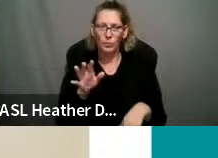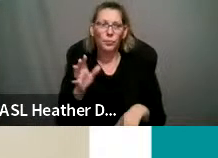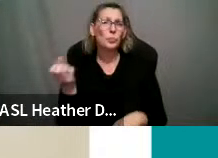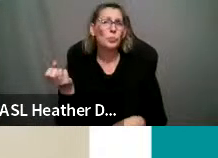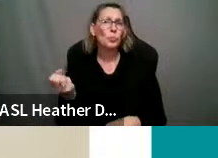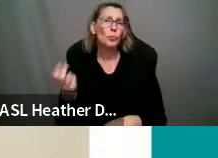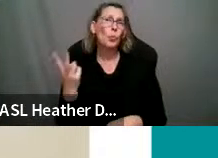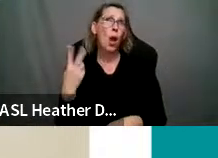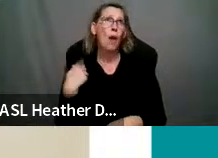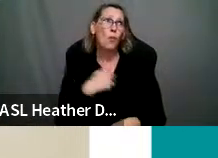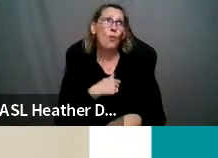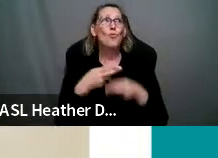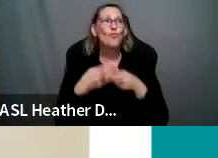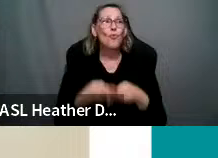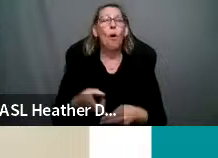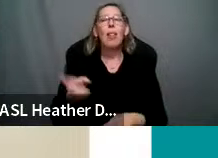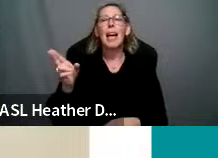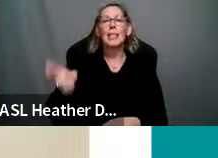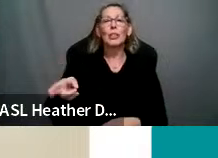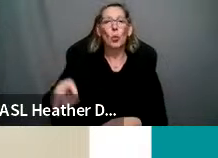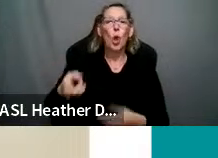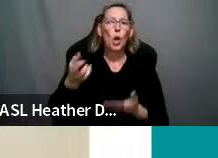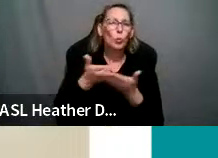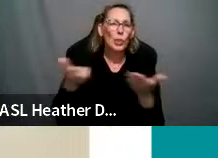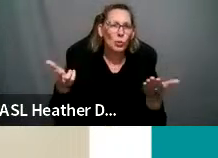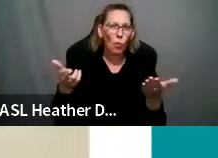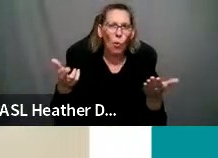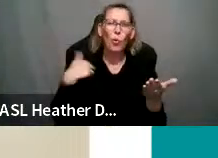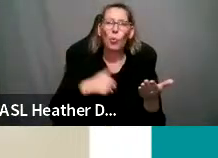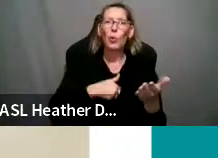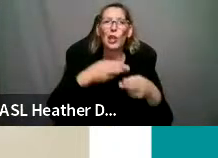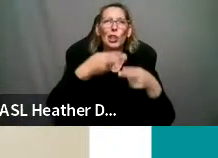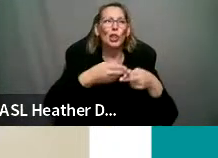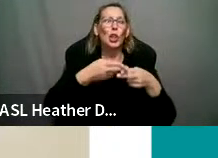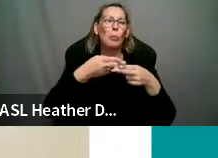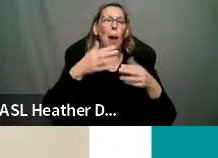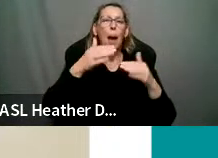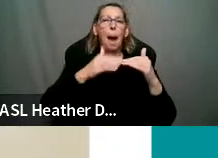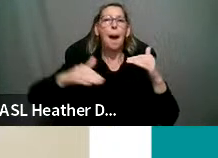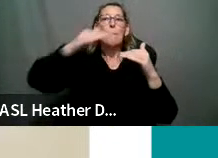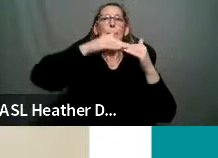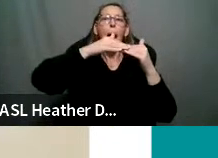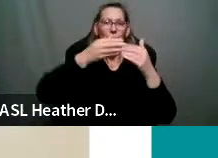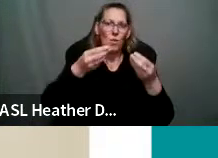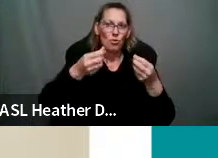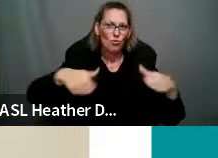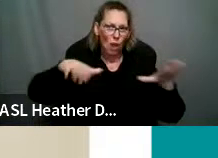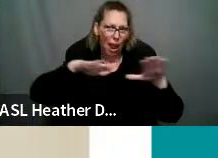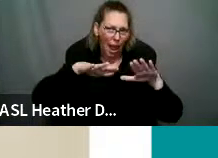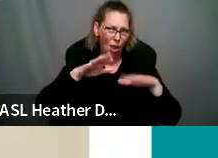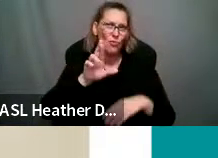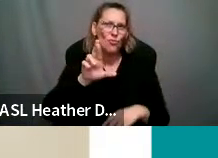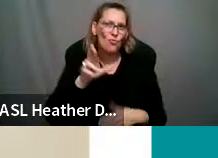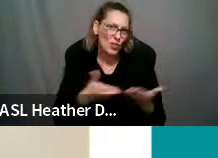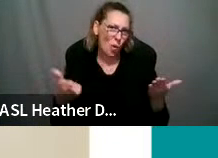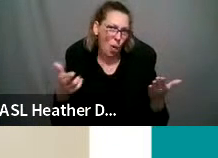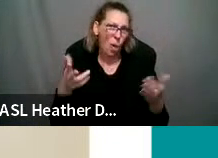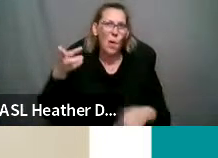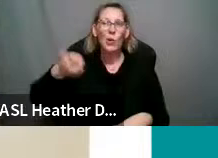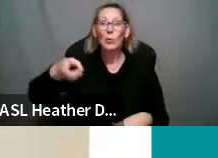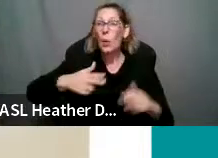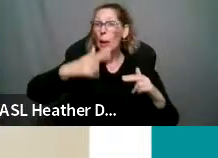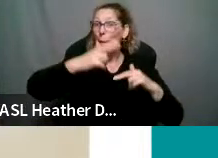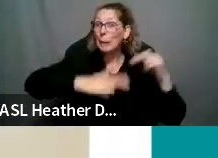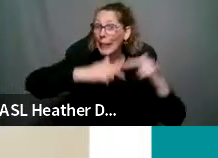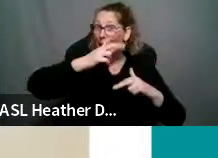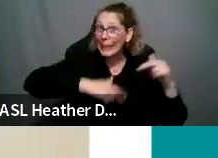12 what we call historic resources. That's kind of what we term our above ground resources, historic